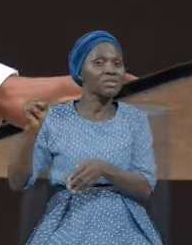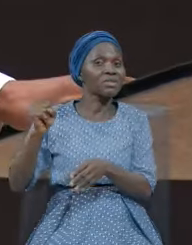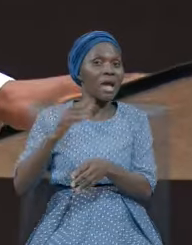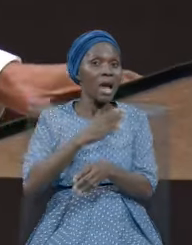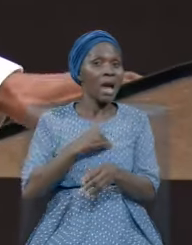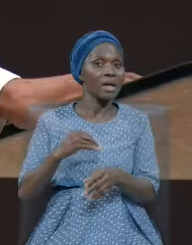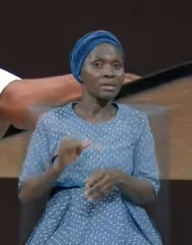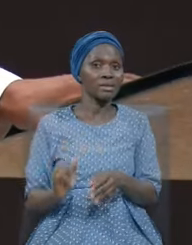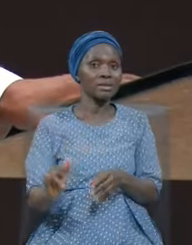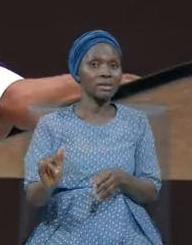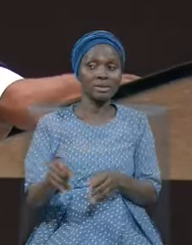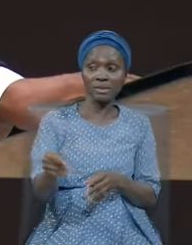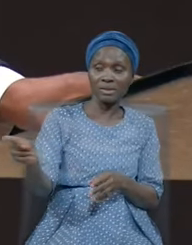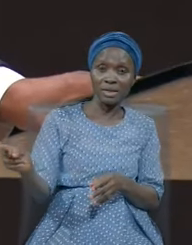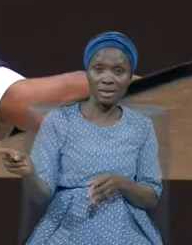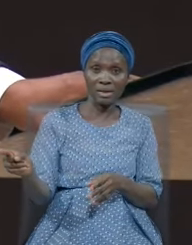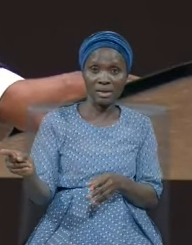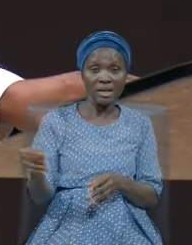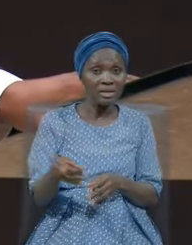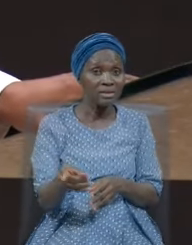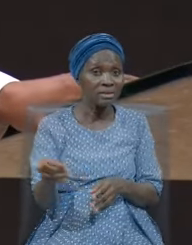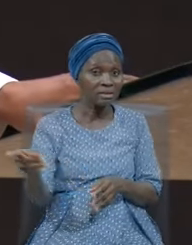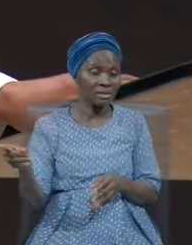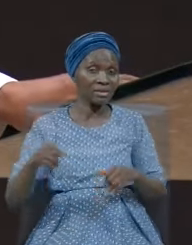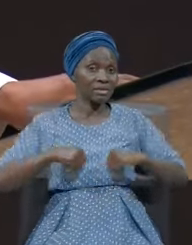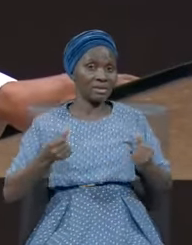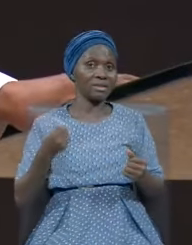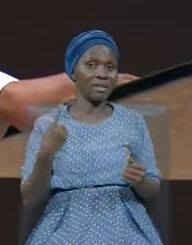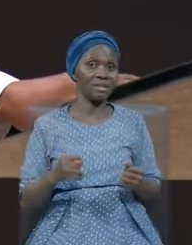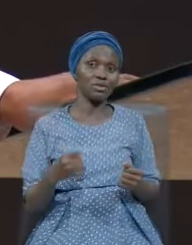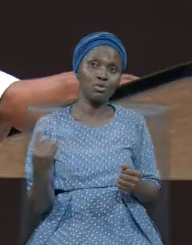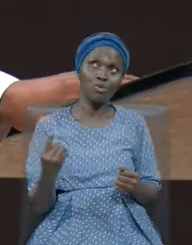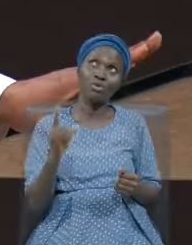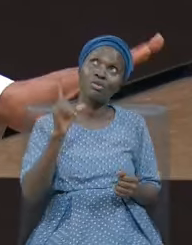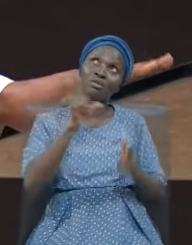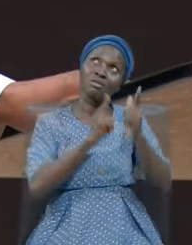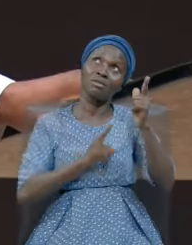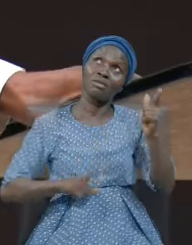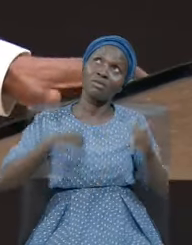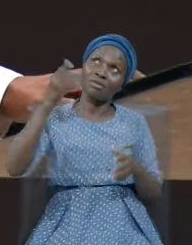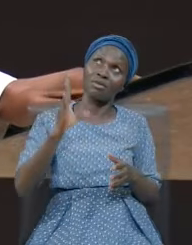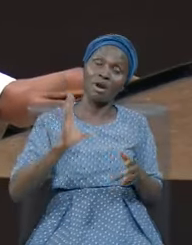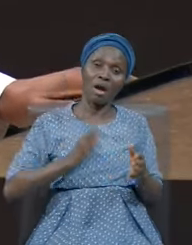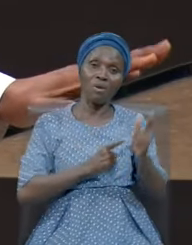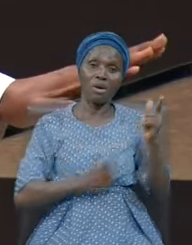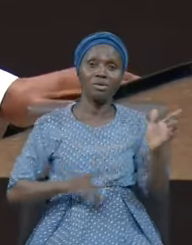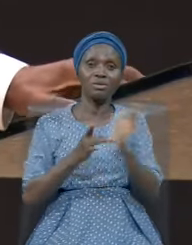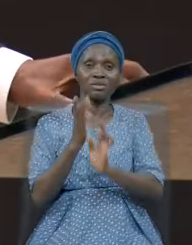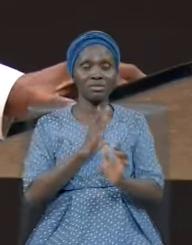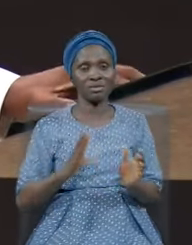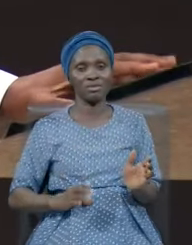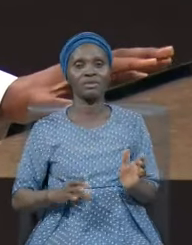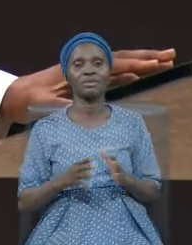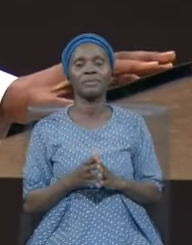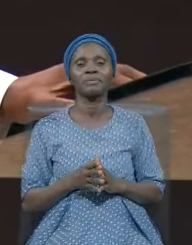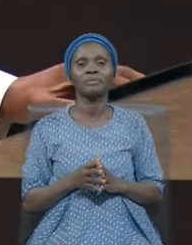deny the only Lord God, our Lord Jesus Christ. Well, looking